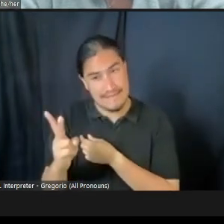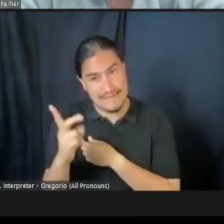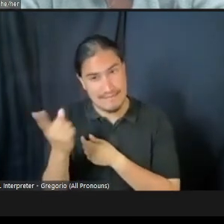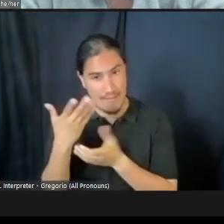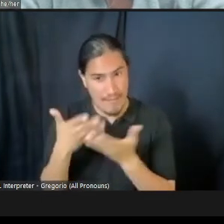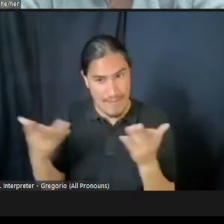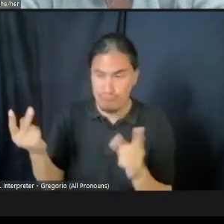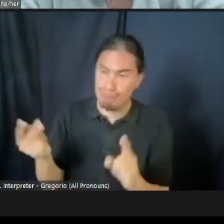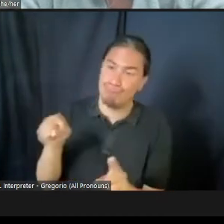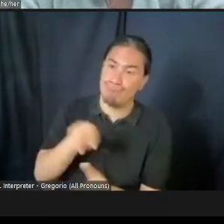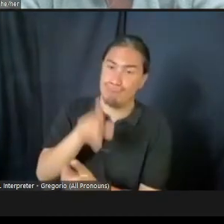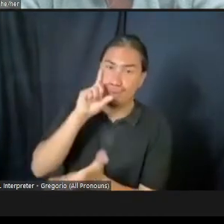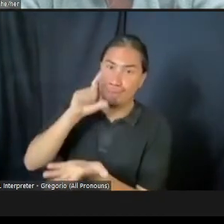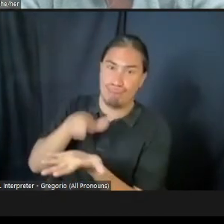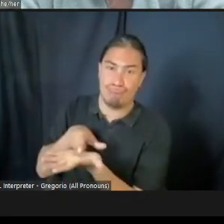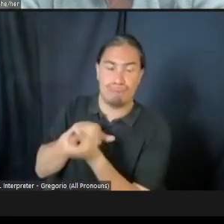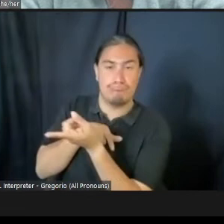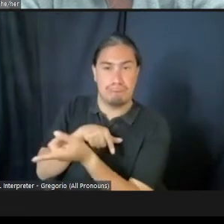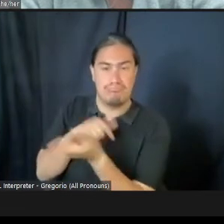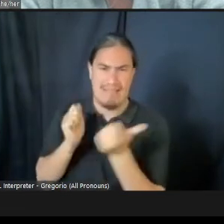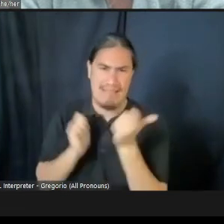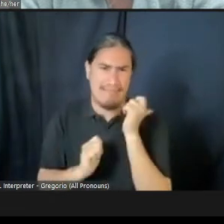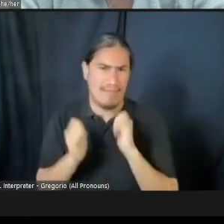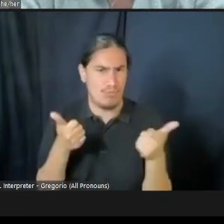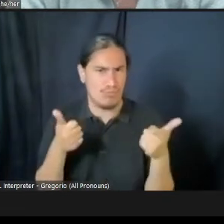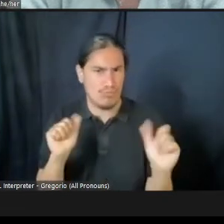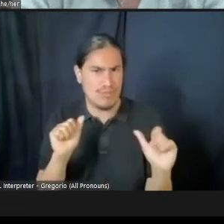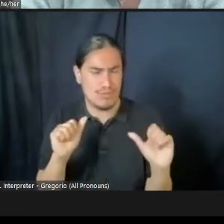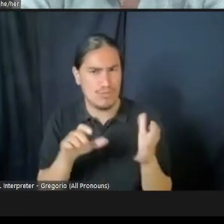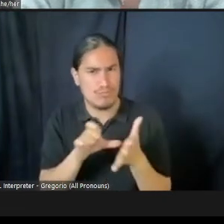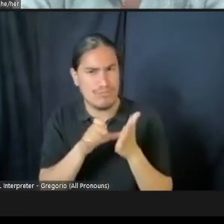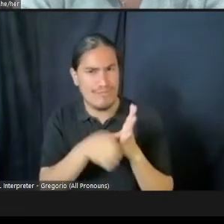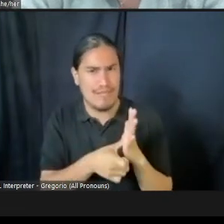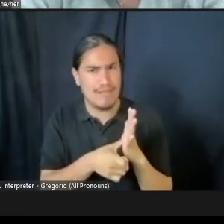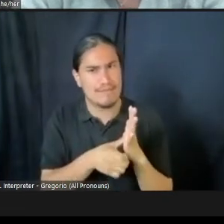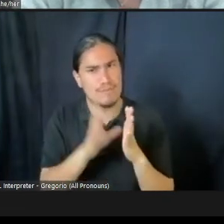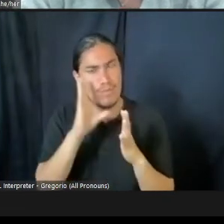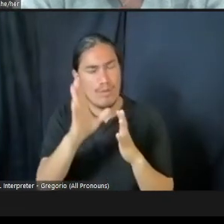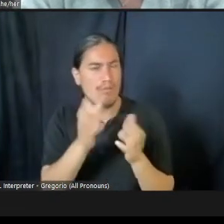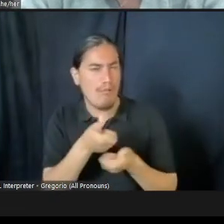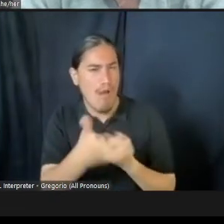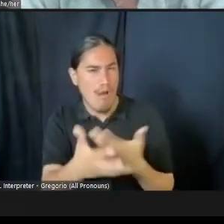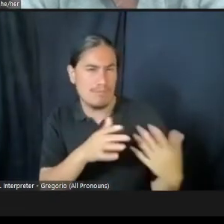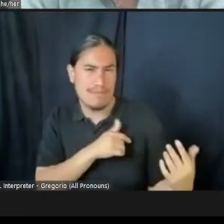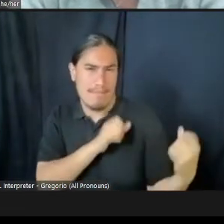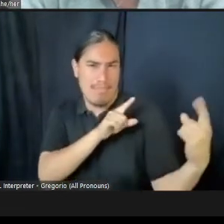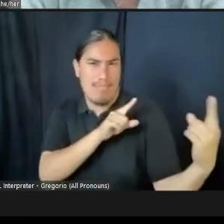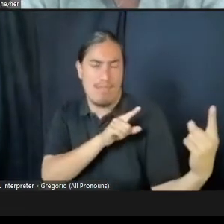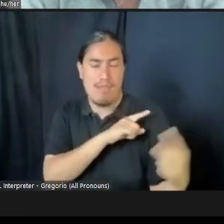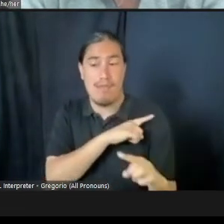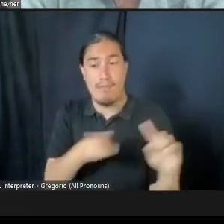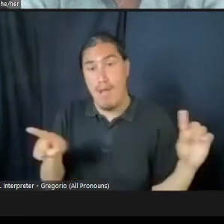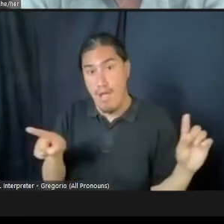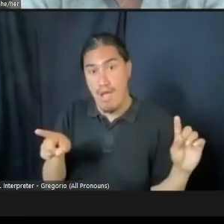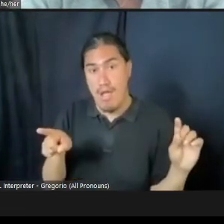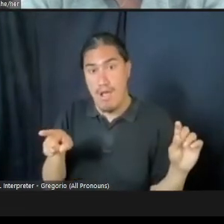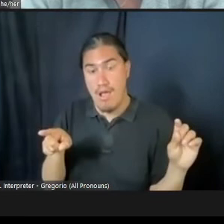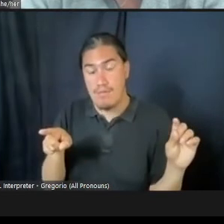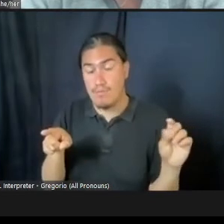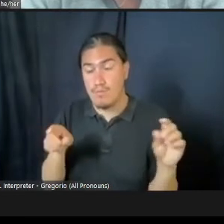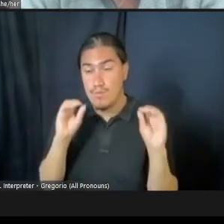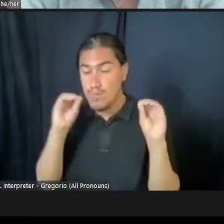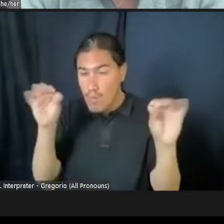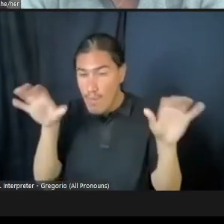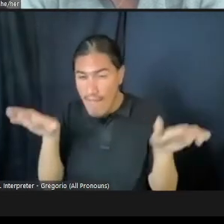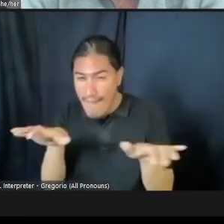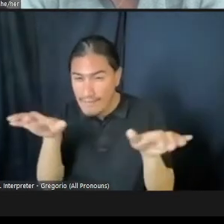it, which maybe as theater attempts to say leads to empathy, but without action, the narration